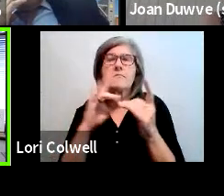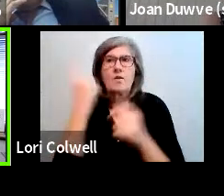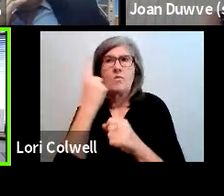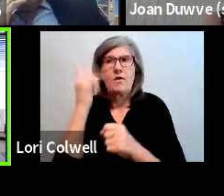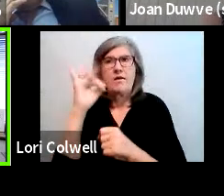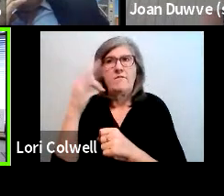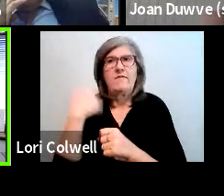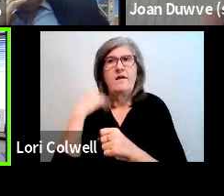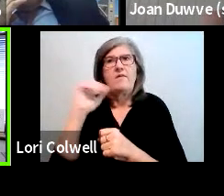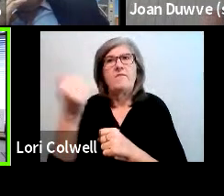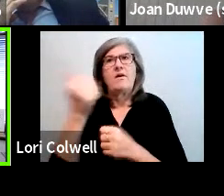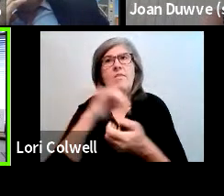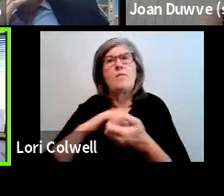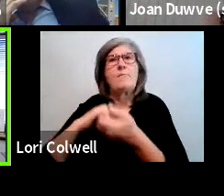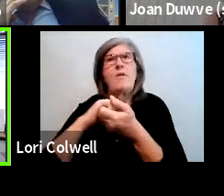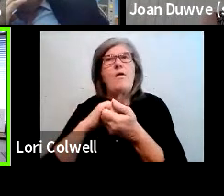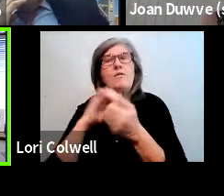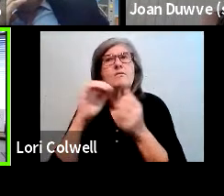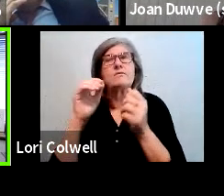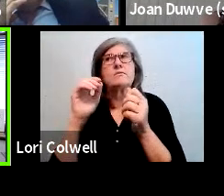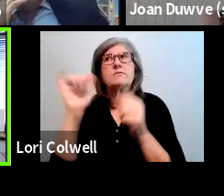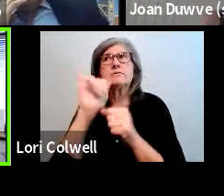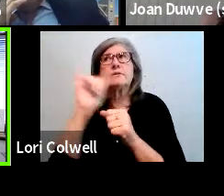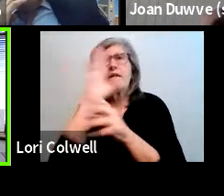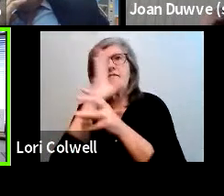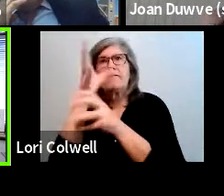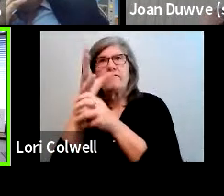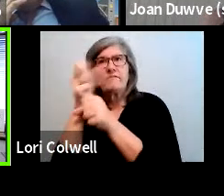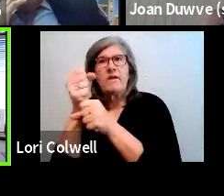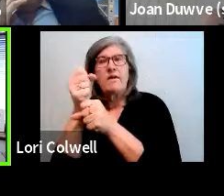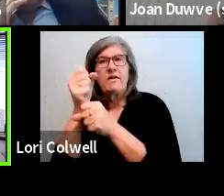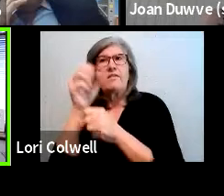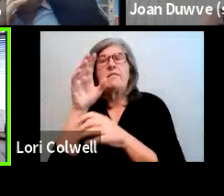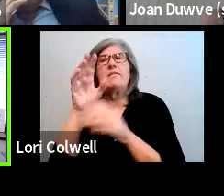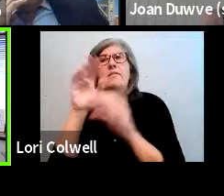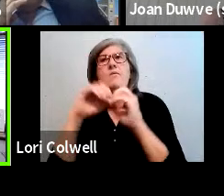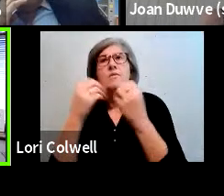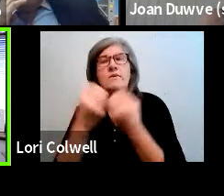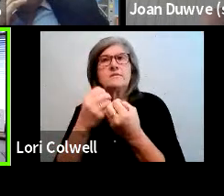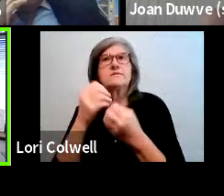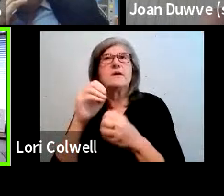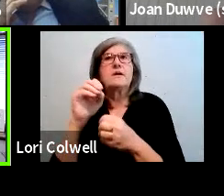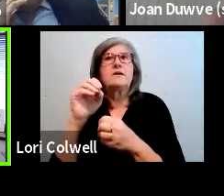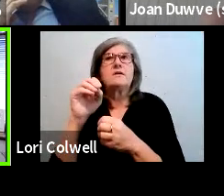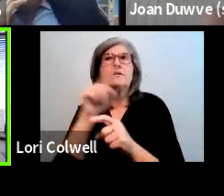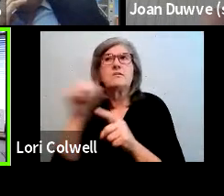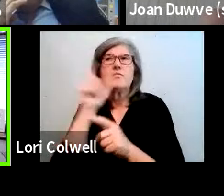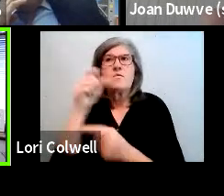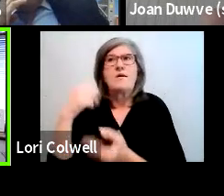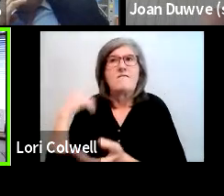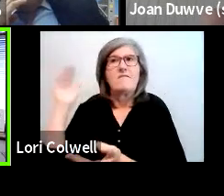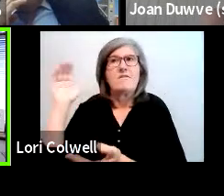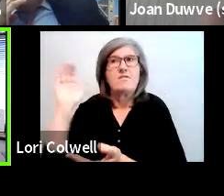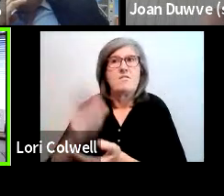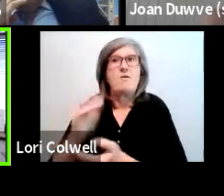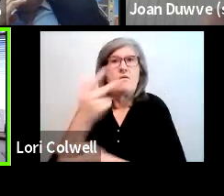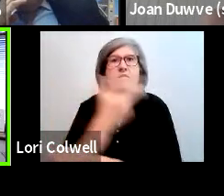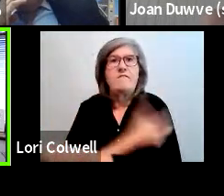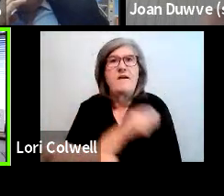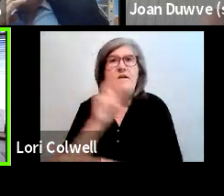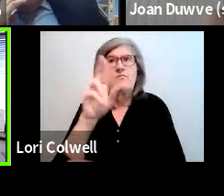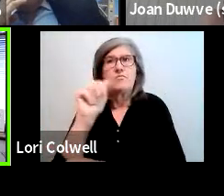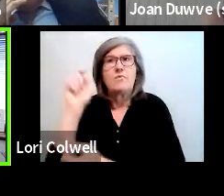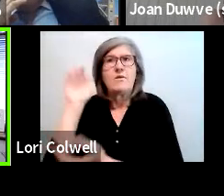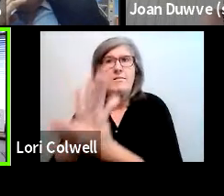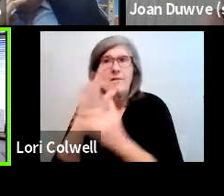areas with very low vaccination rates, less masking, that we could